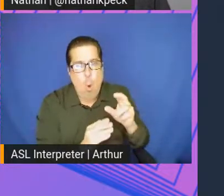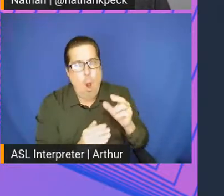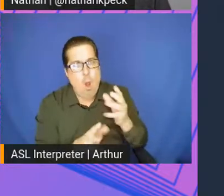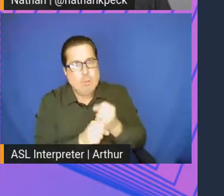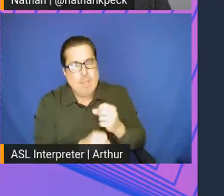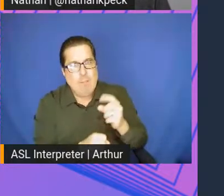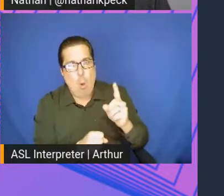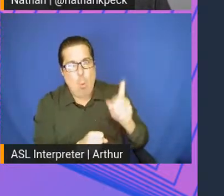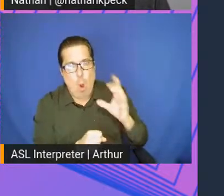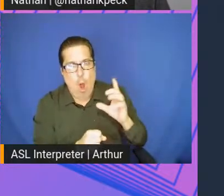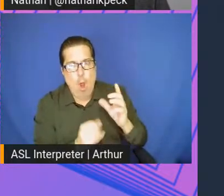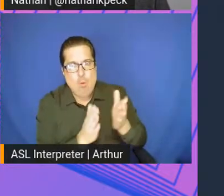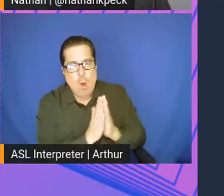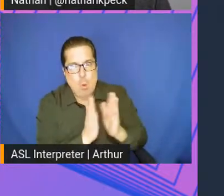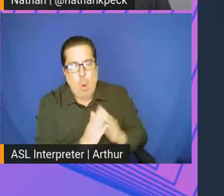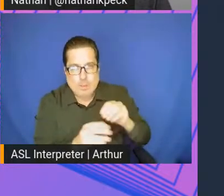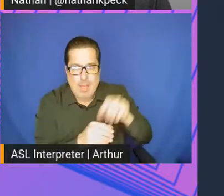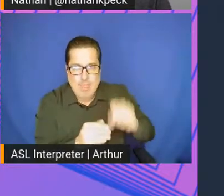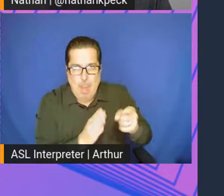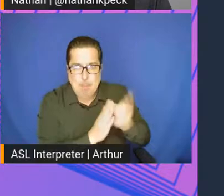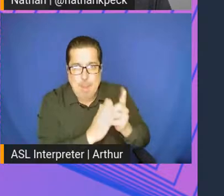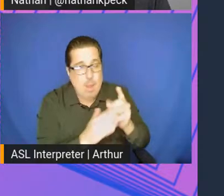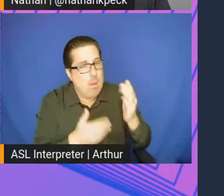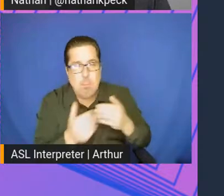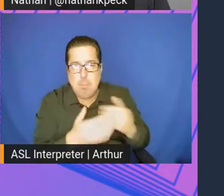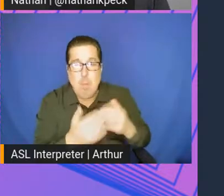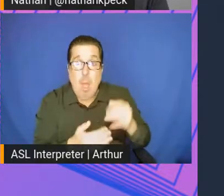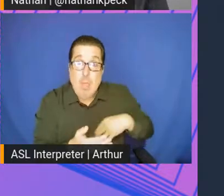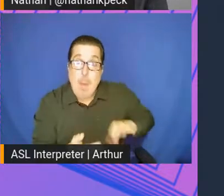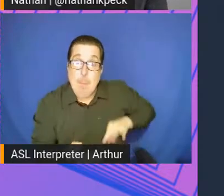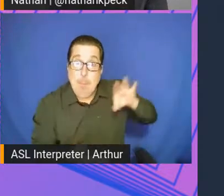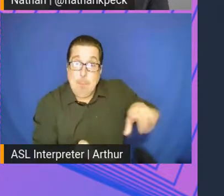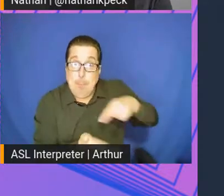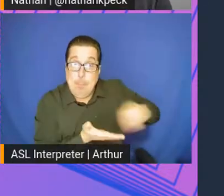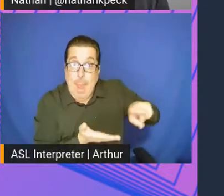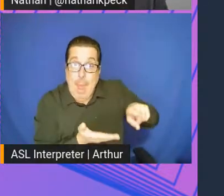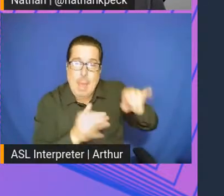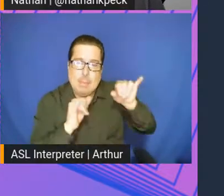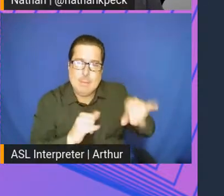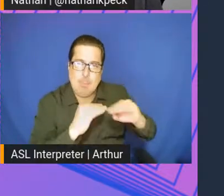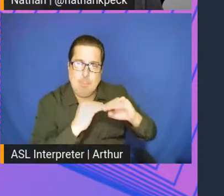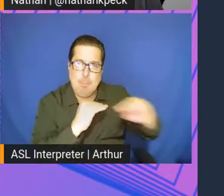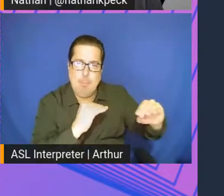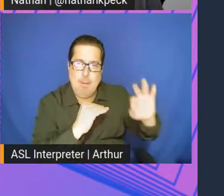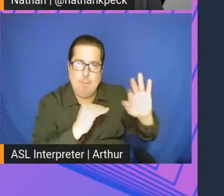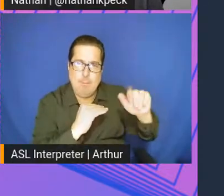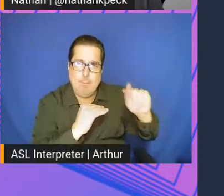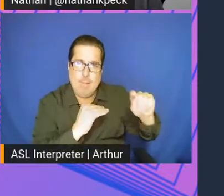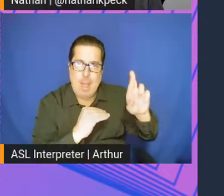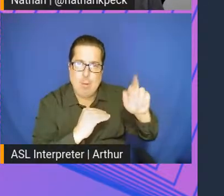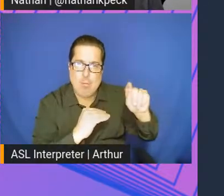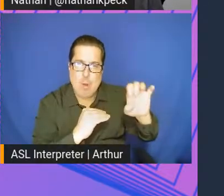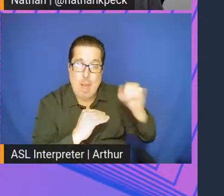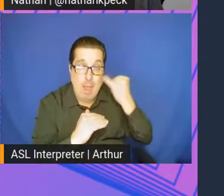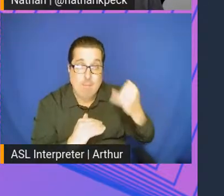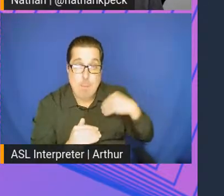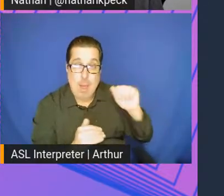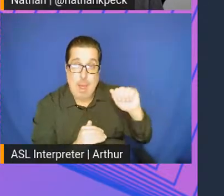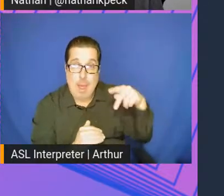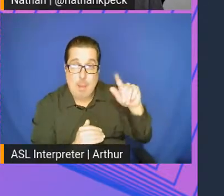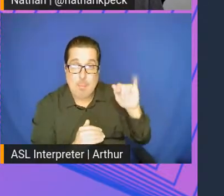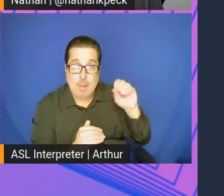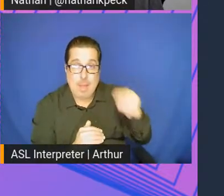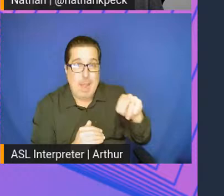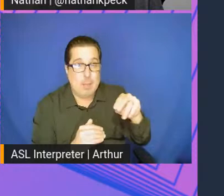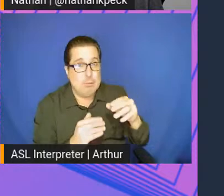minute. I'll be paying the exact same flat rate. Now, if my application goes inactive because there's no